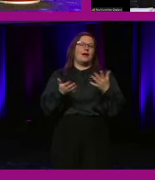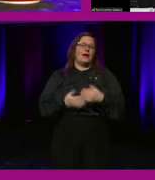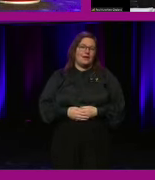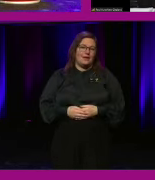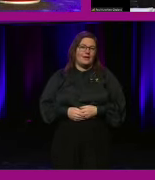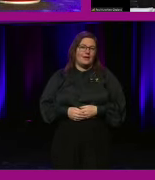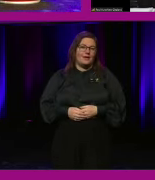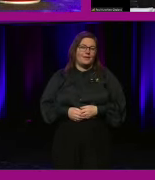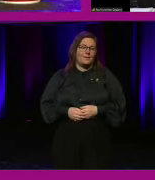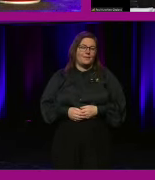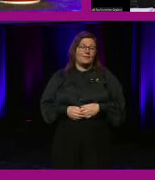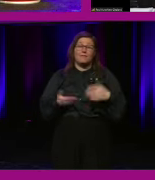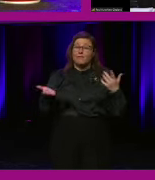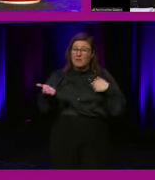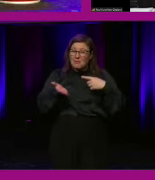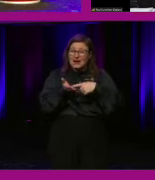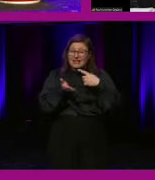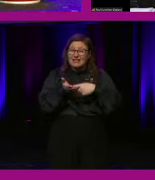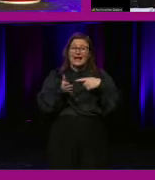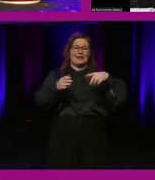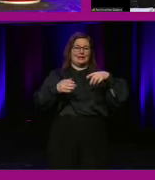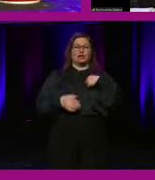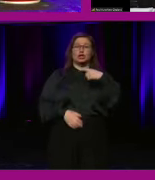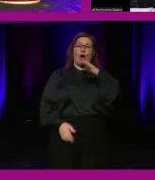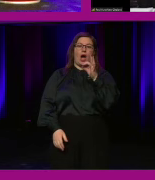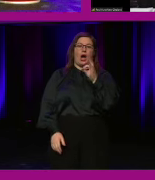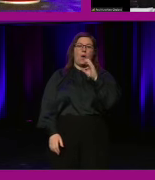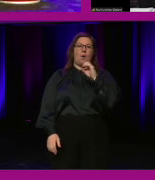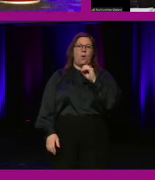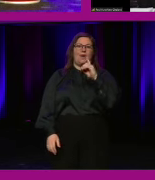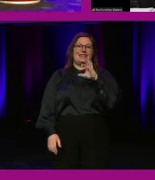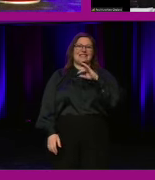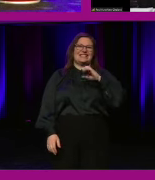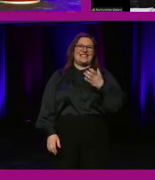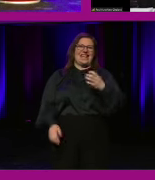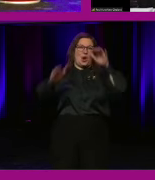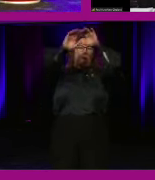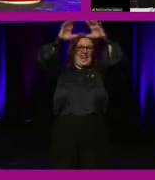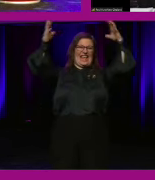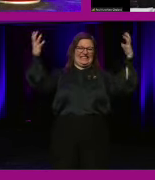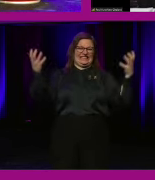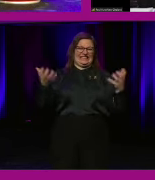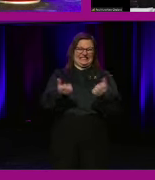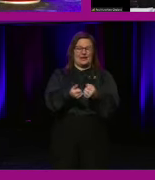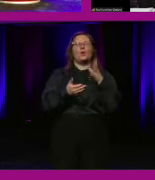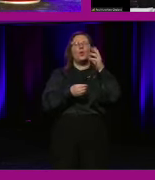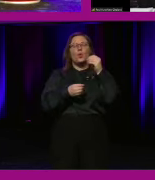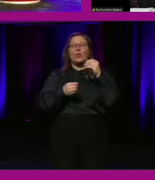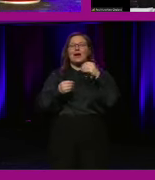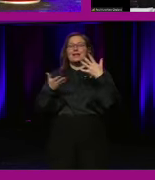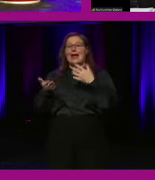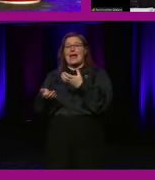And by that, I mean human rights encompass civil and political